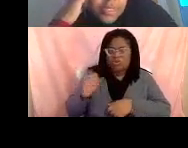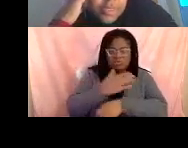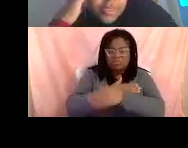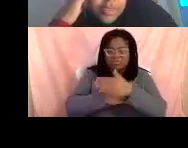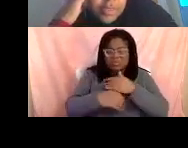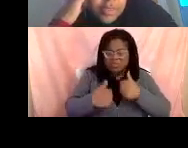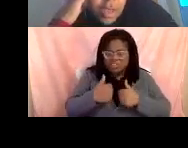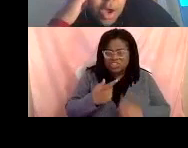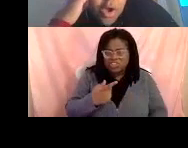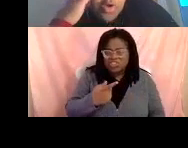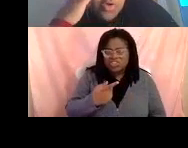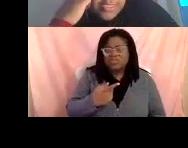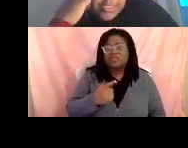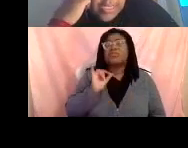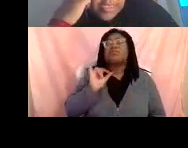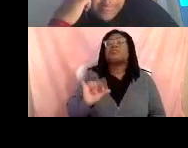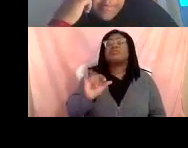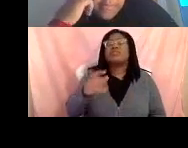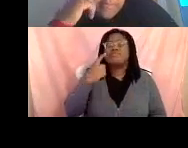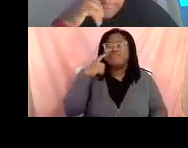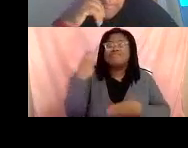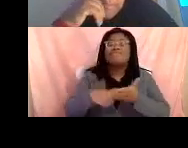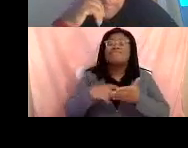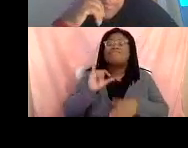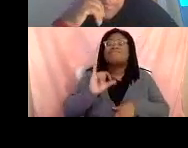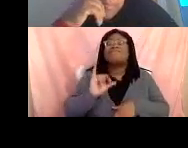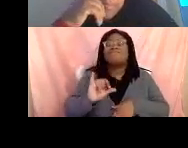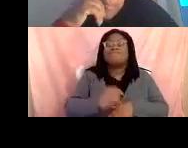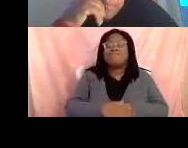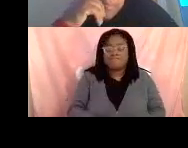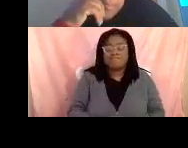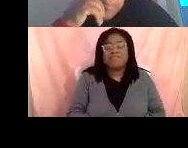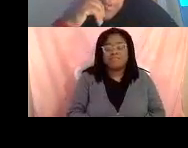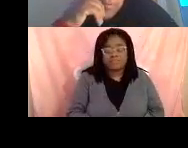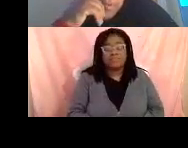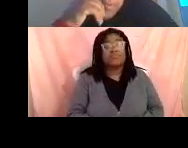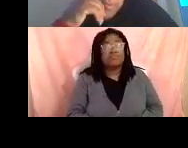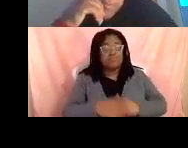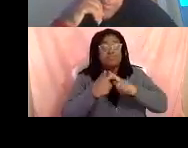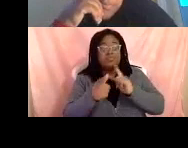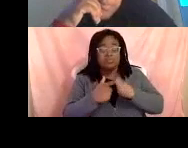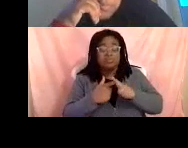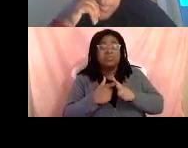arms. Oh, I see. Yep. Mm-hmm. Mm-hmm. Mm-hmm. And then